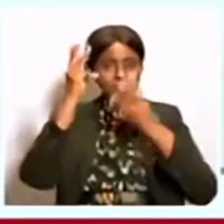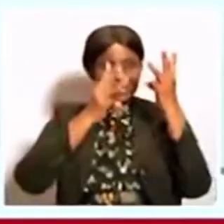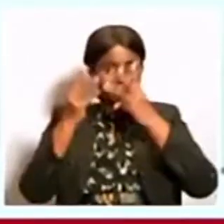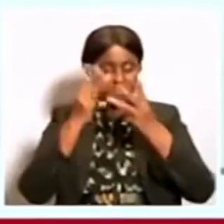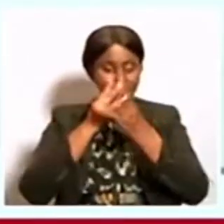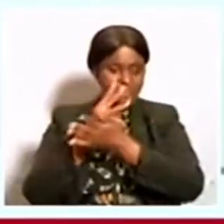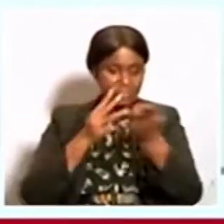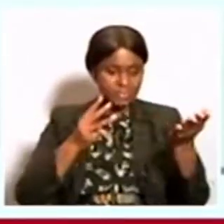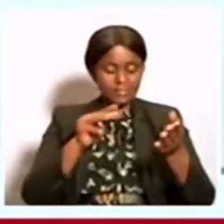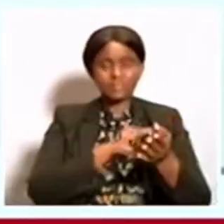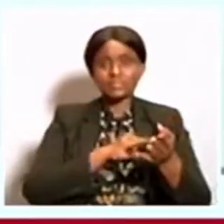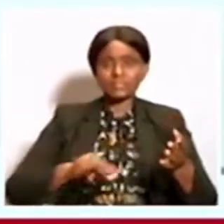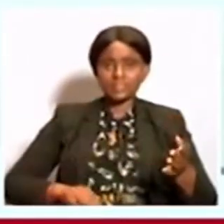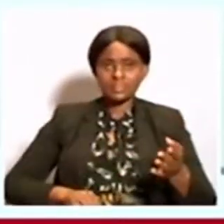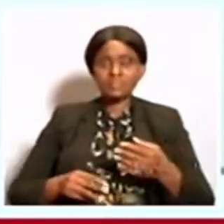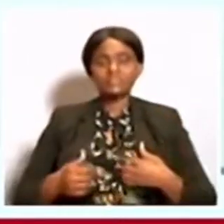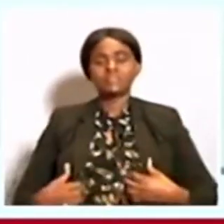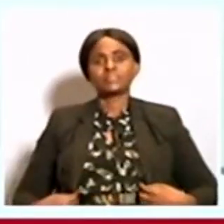members.